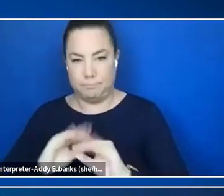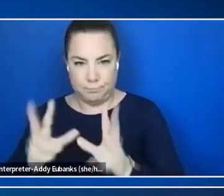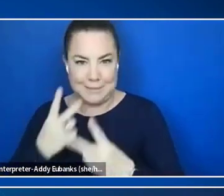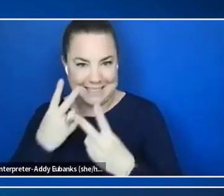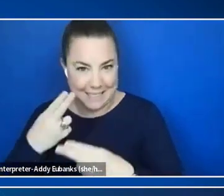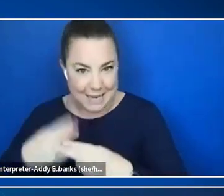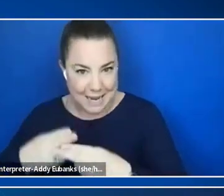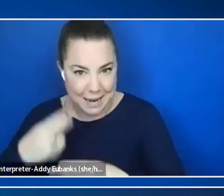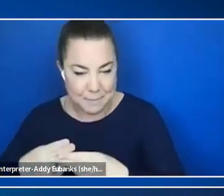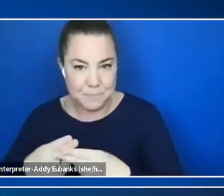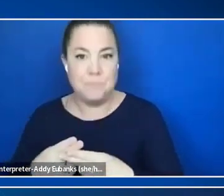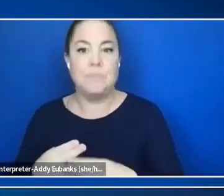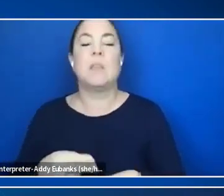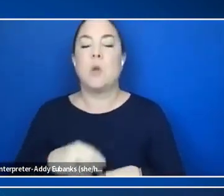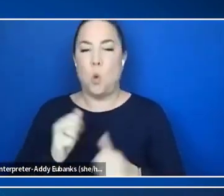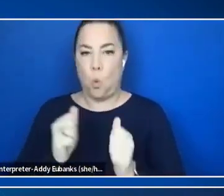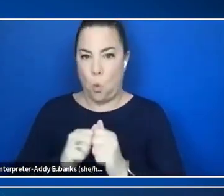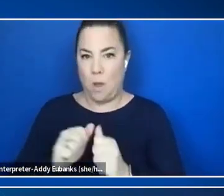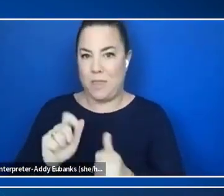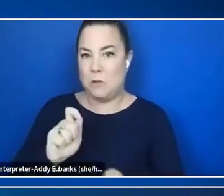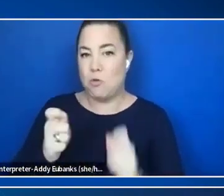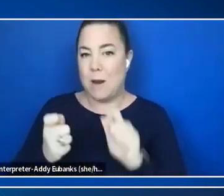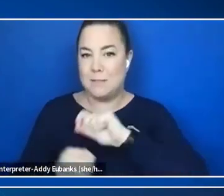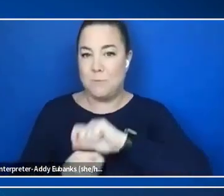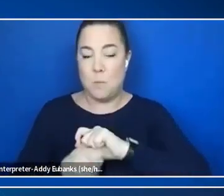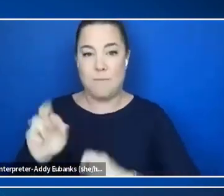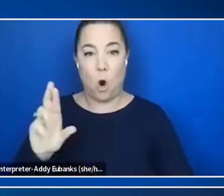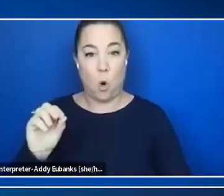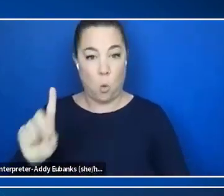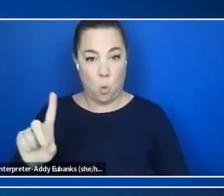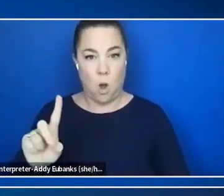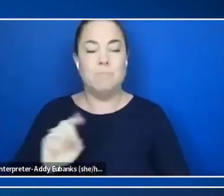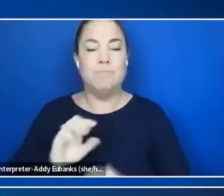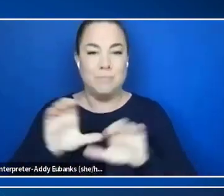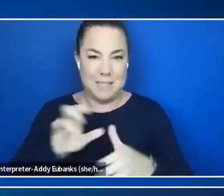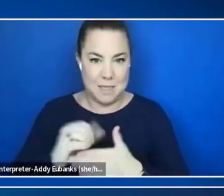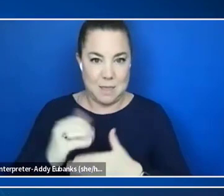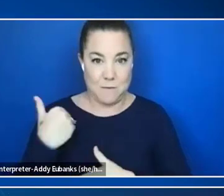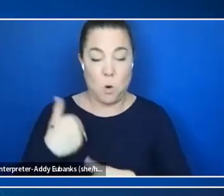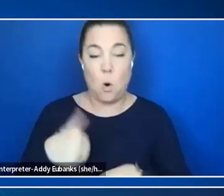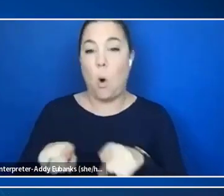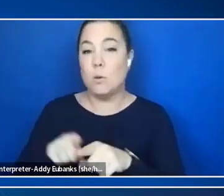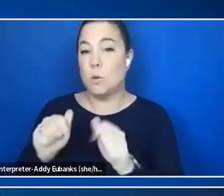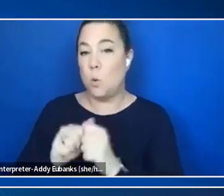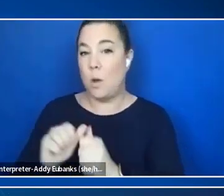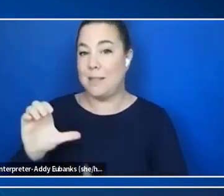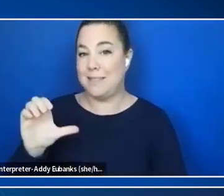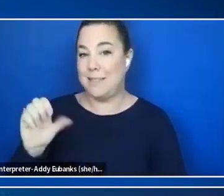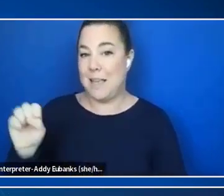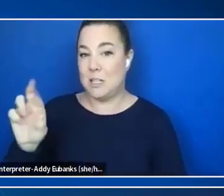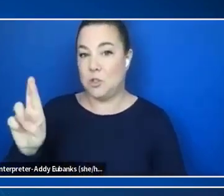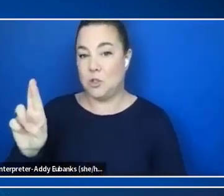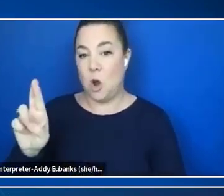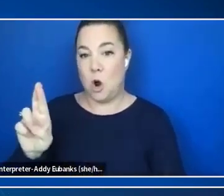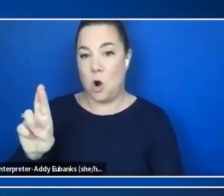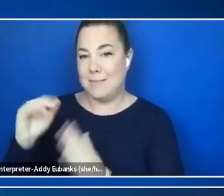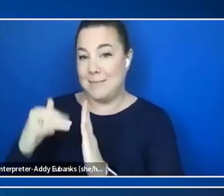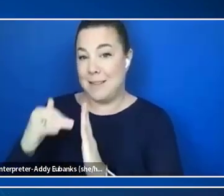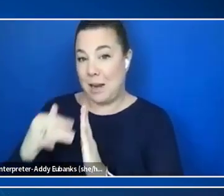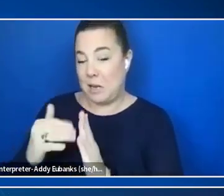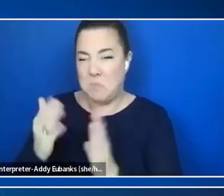with their transformative R01s. And they've also done this before with their CSR anonymization study. Hopefully a lot of you have heard about